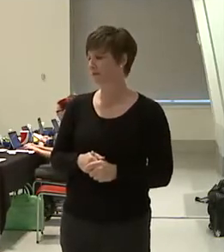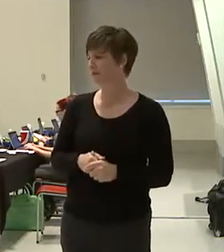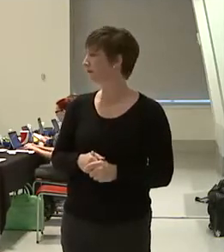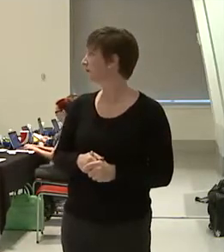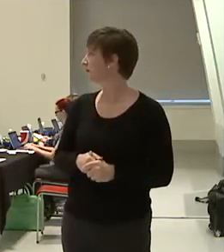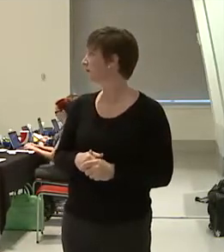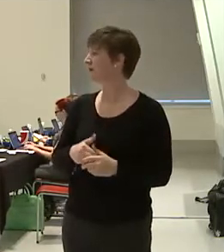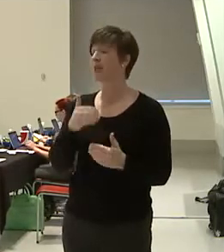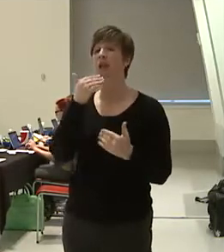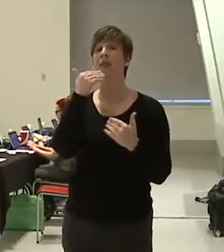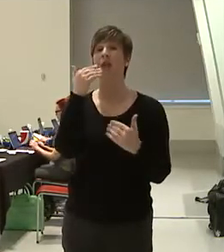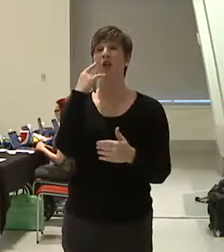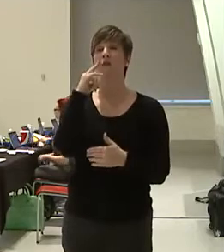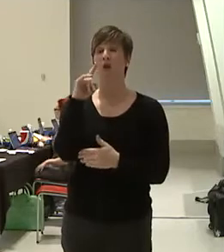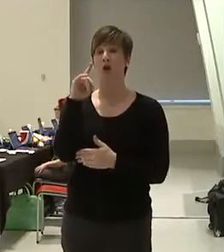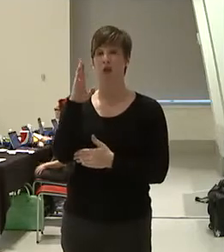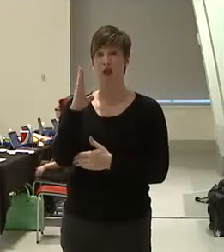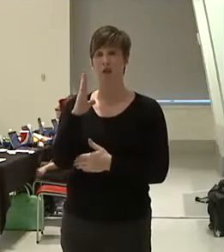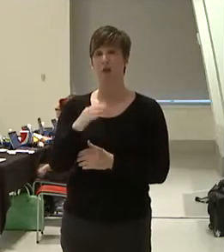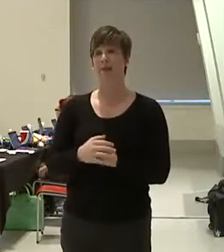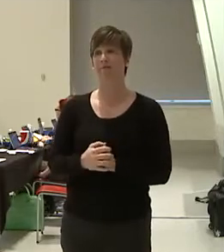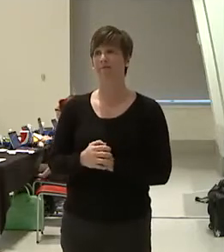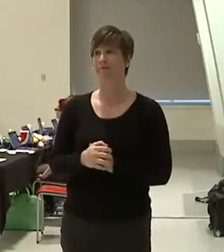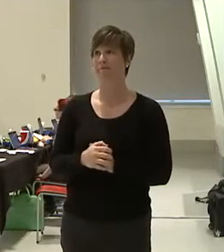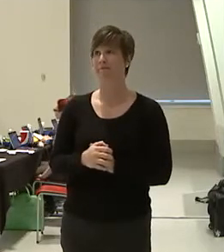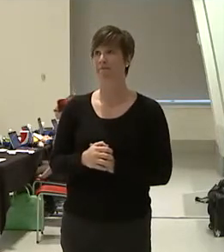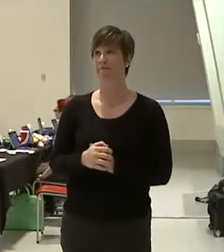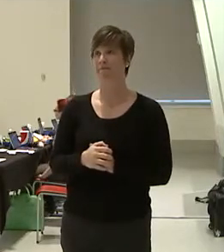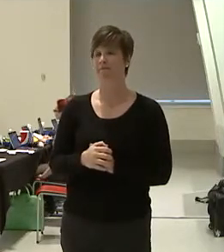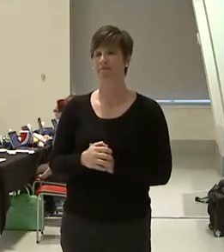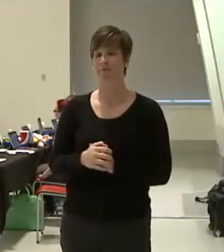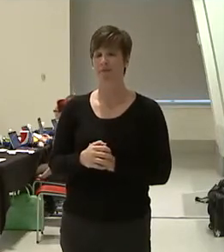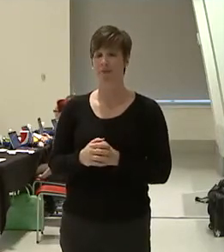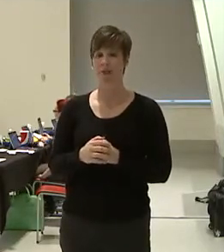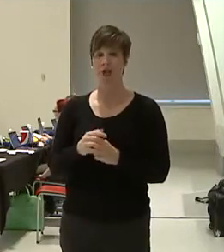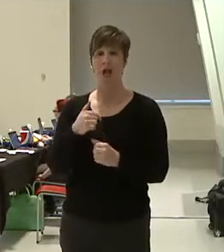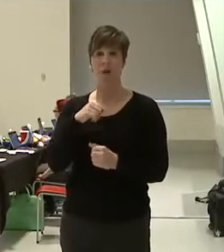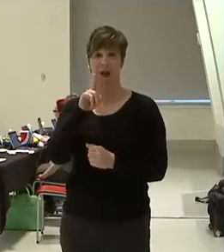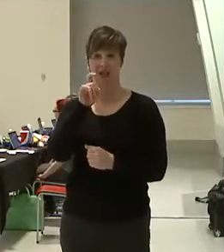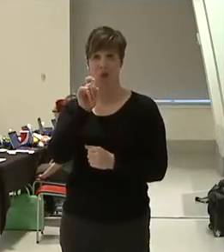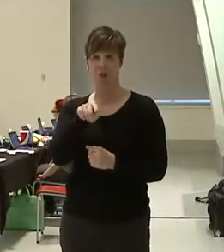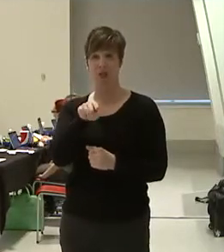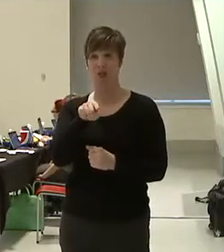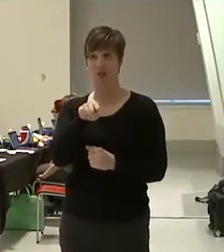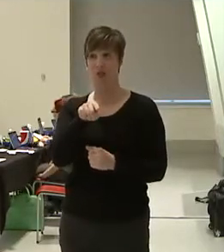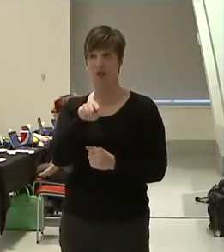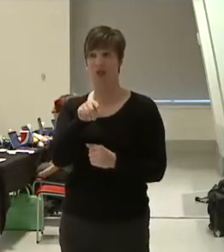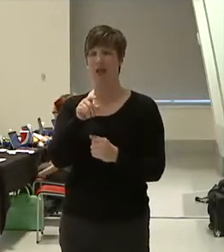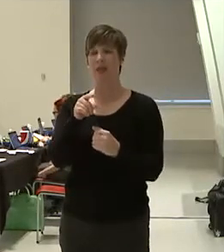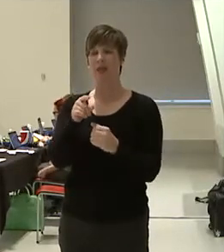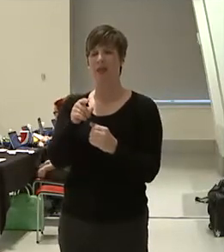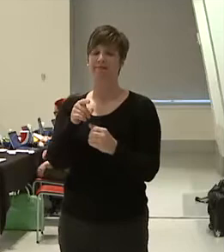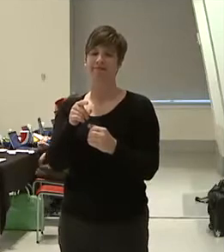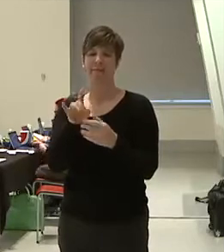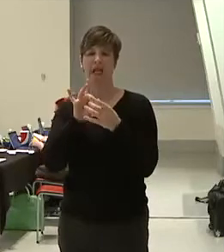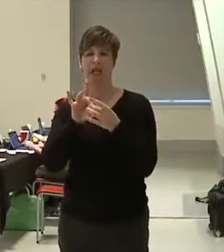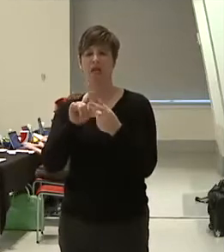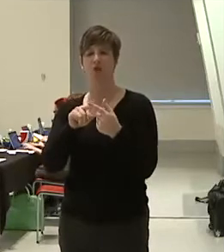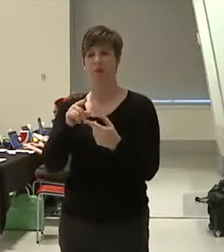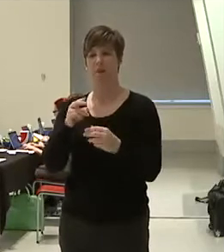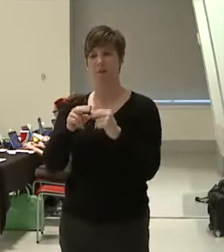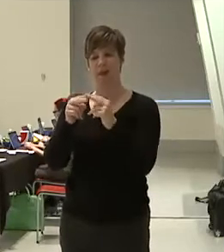Great, thank you for your testimony. So I want to ask a question that goes toward building trust, and I think that this has